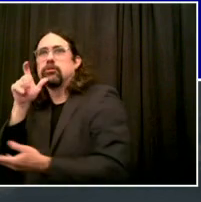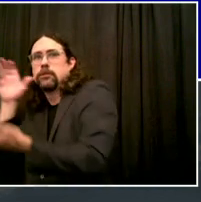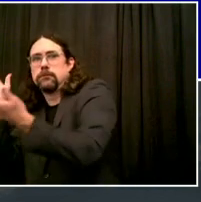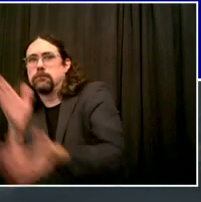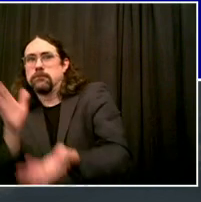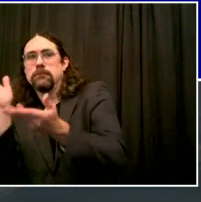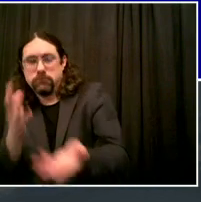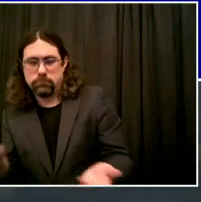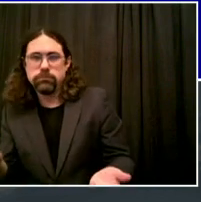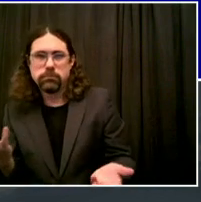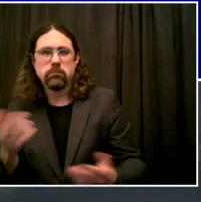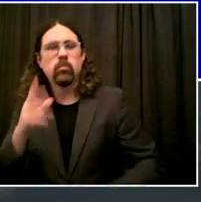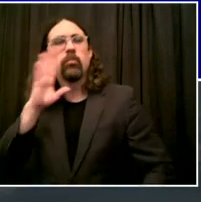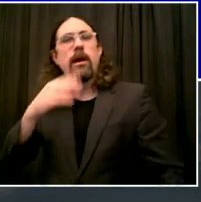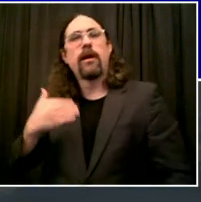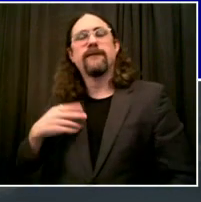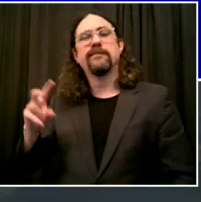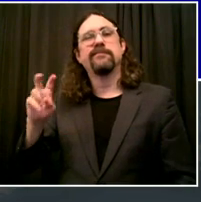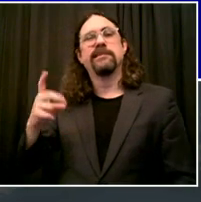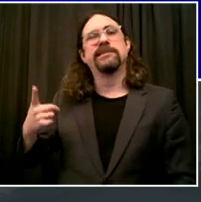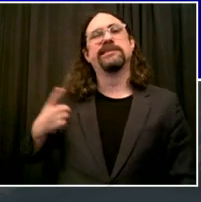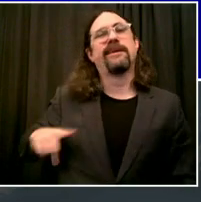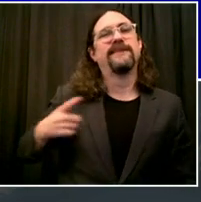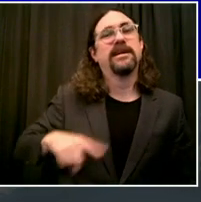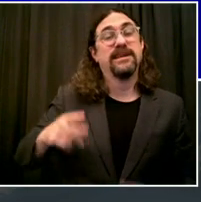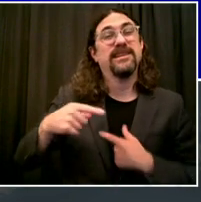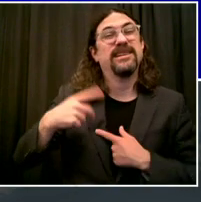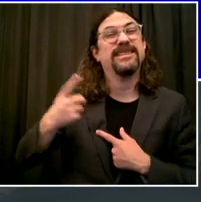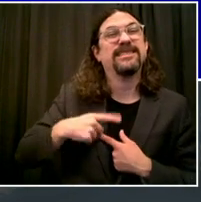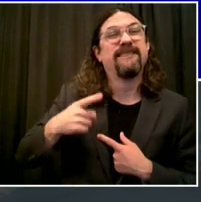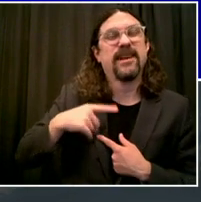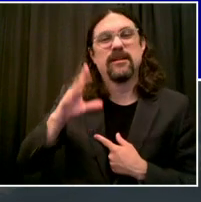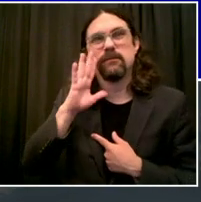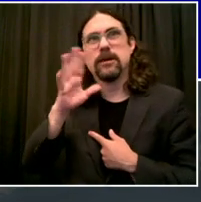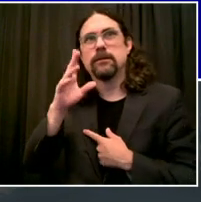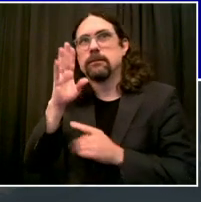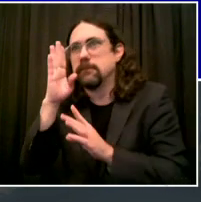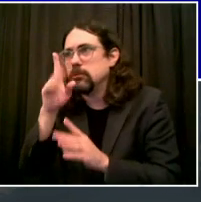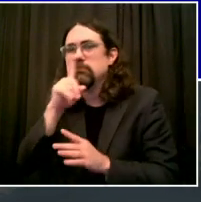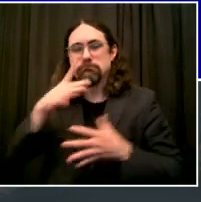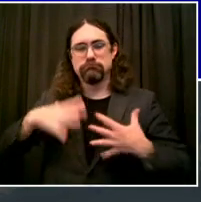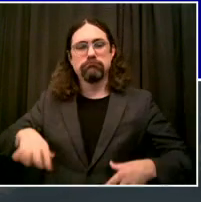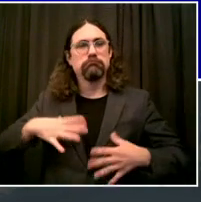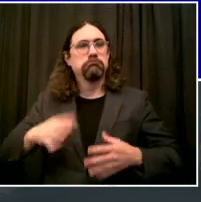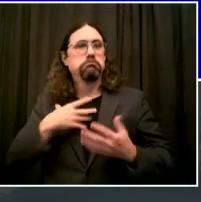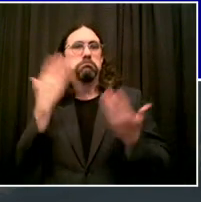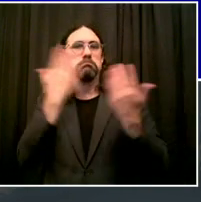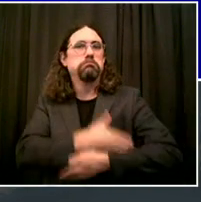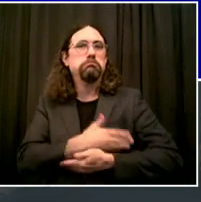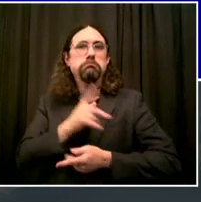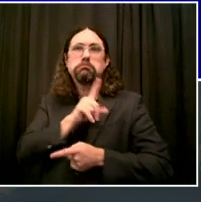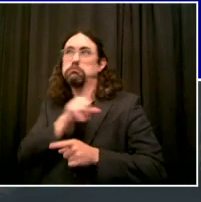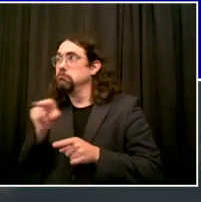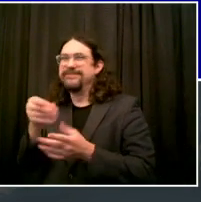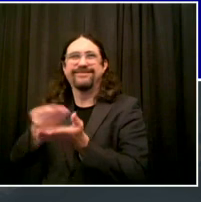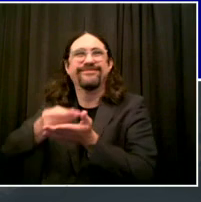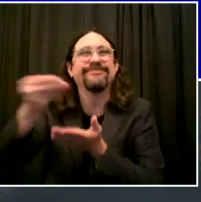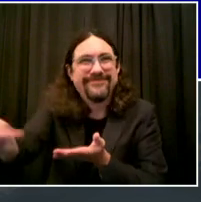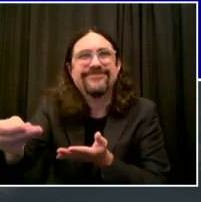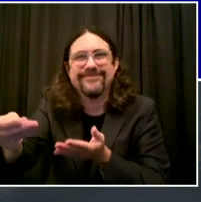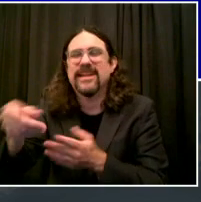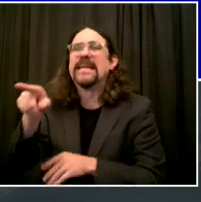off at the knees. And there's going to be a big public safety campaign, too, led by the FDNY. The FDNY has done amazing